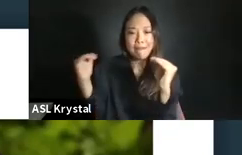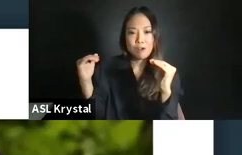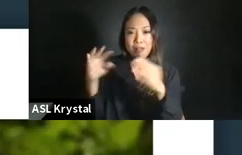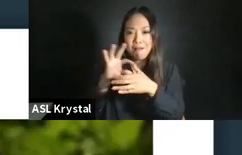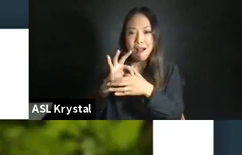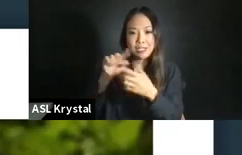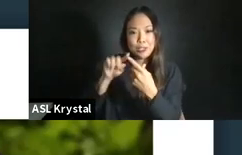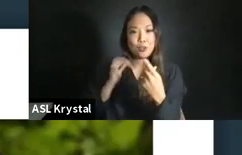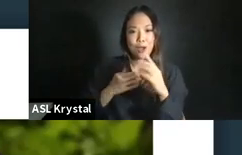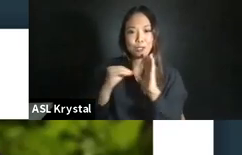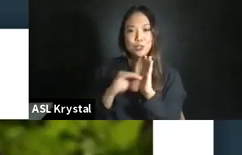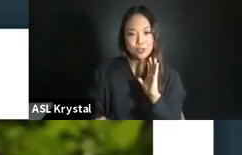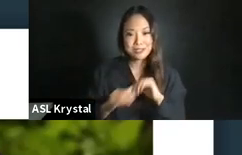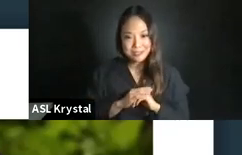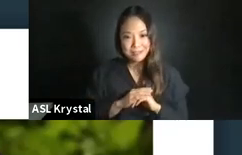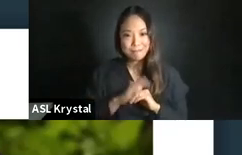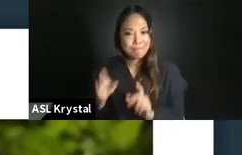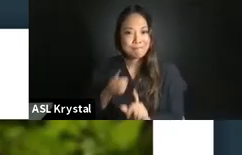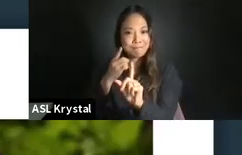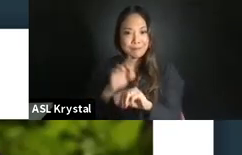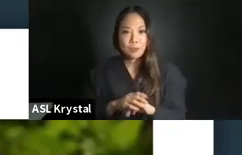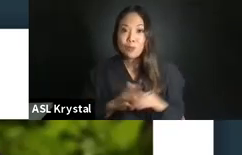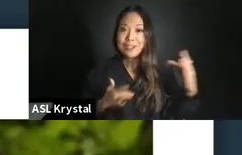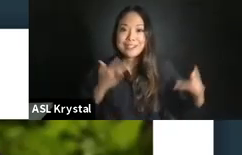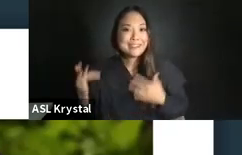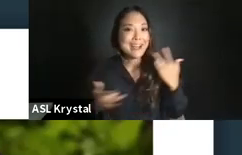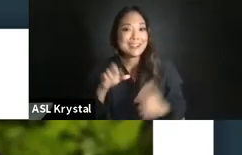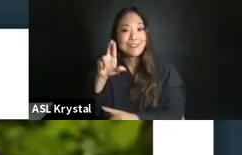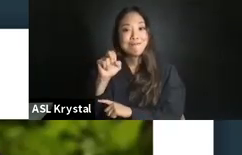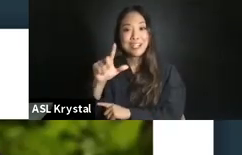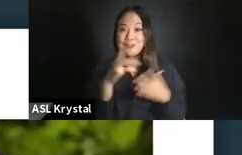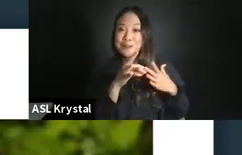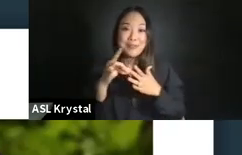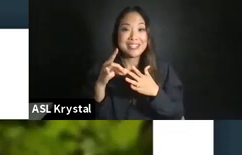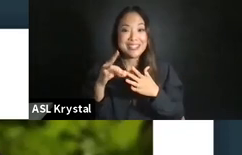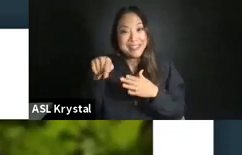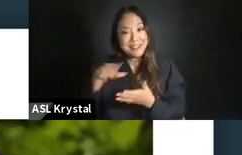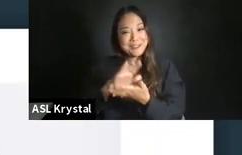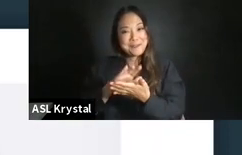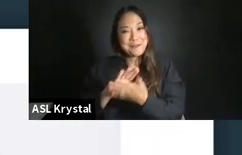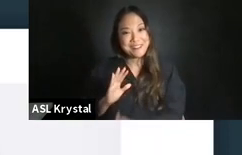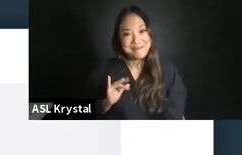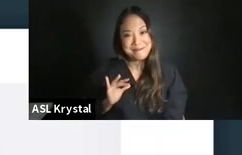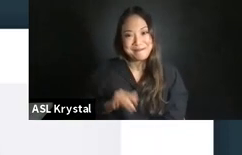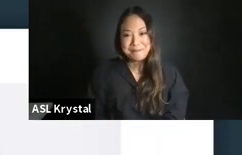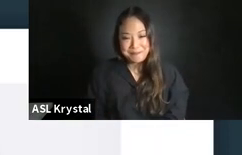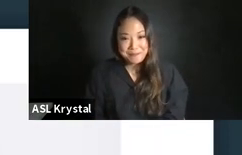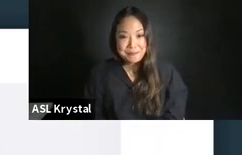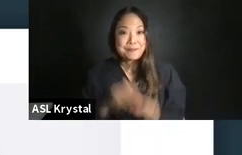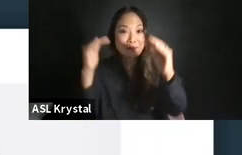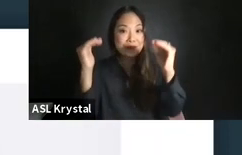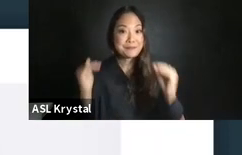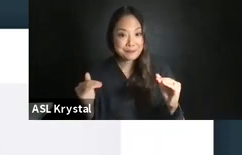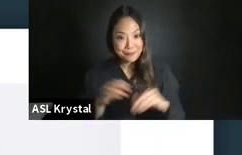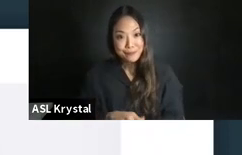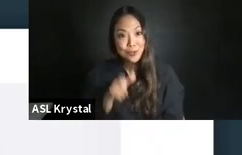we are super excited to have rachel leading the snowden international school the next leader that i'd like